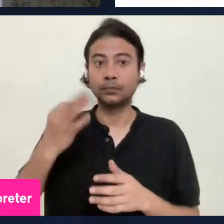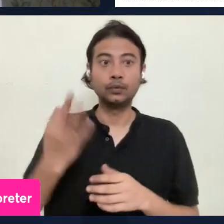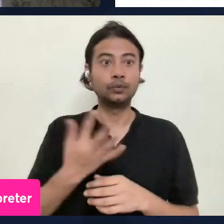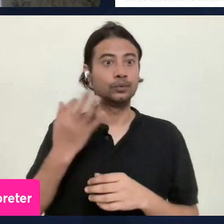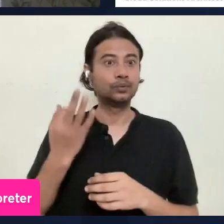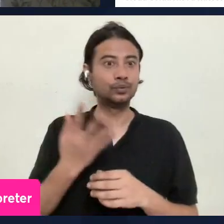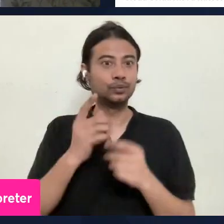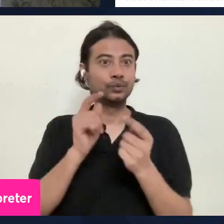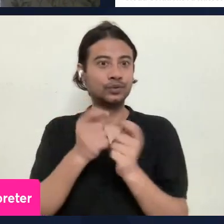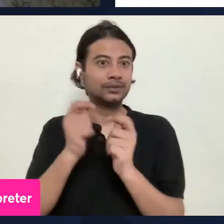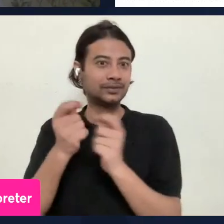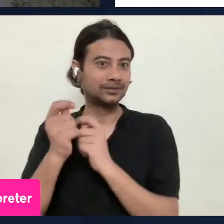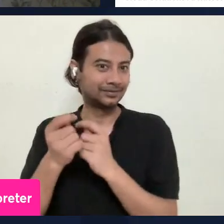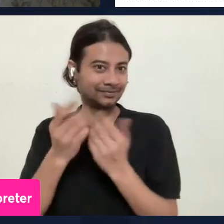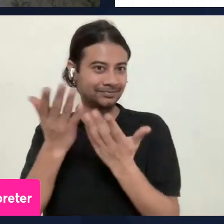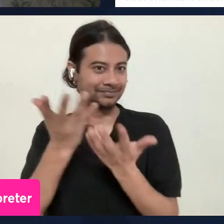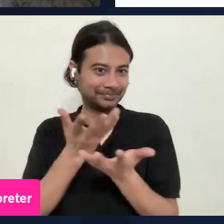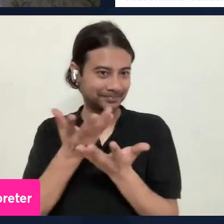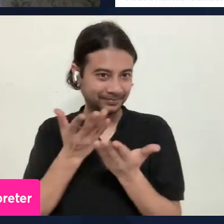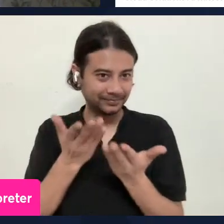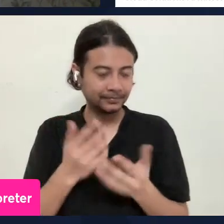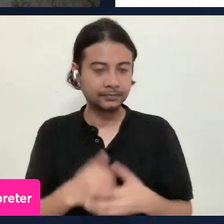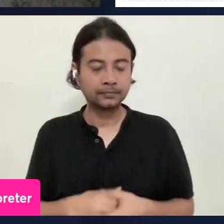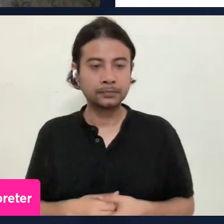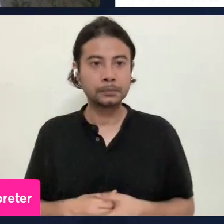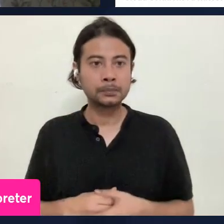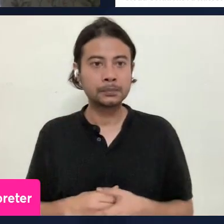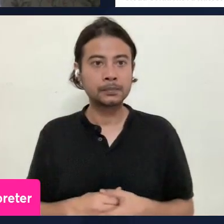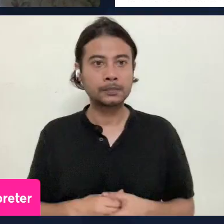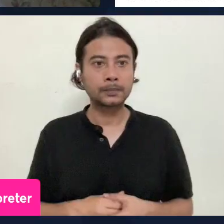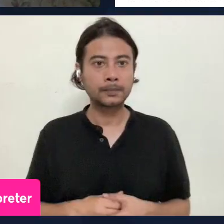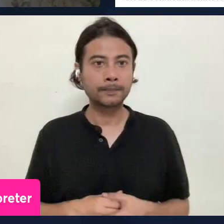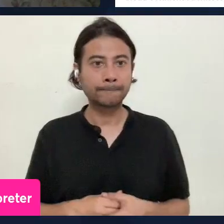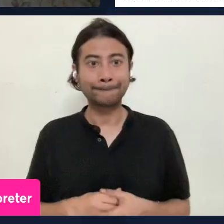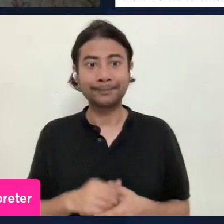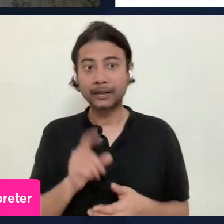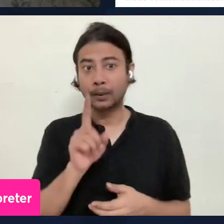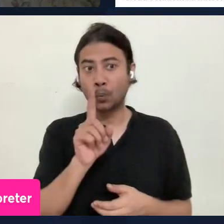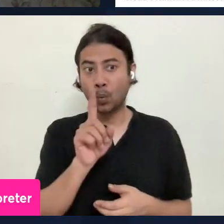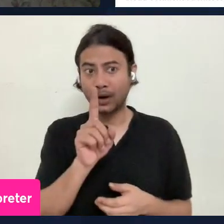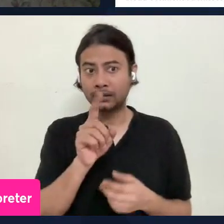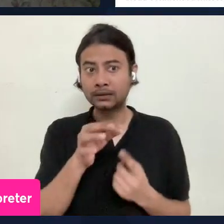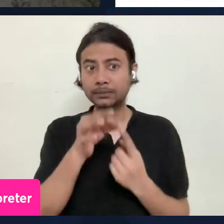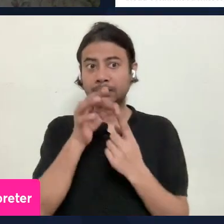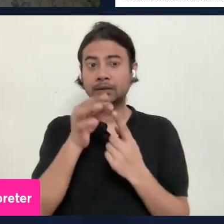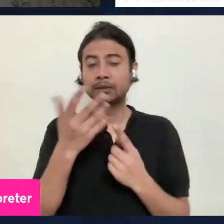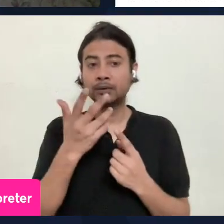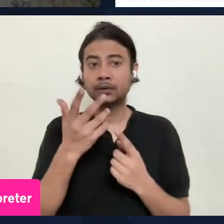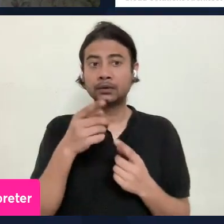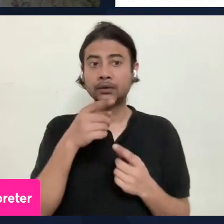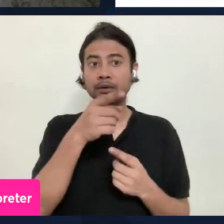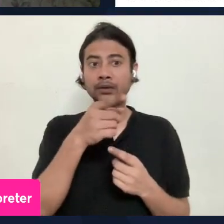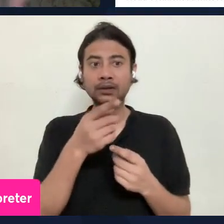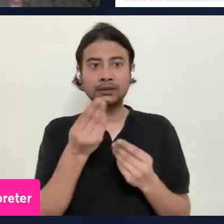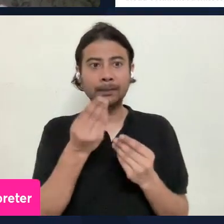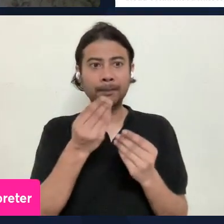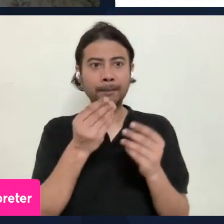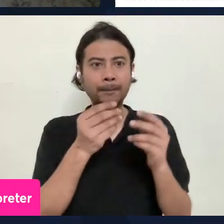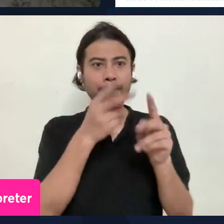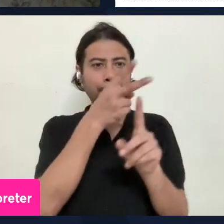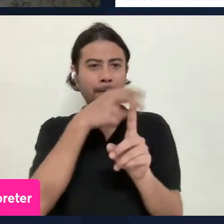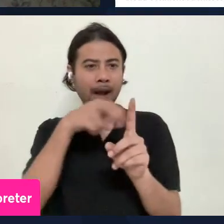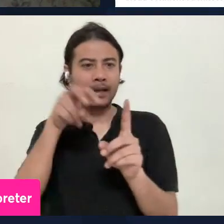of those has also been, apart from the one that we discussed, has been the migration assistant. And I think